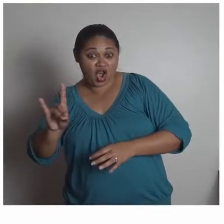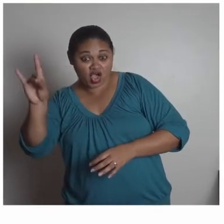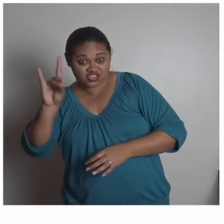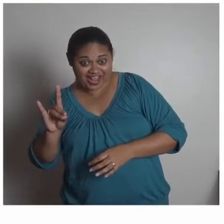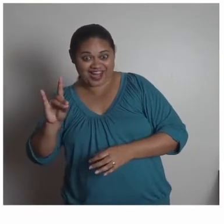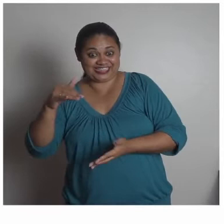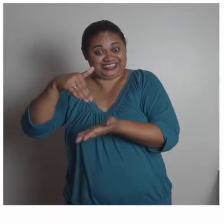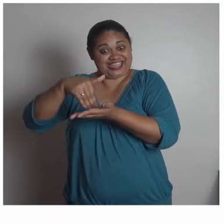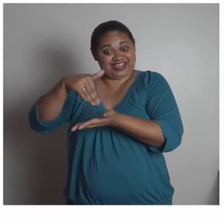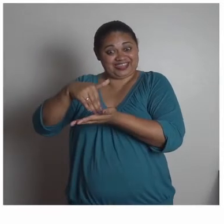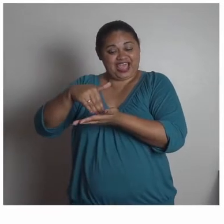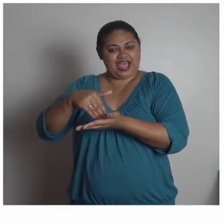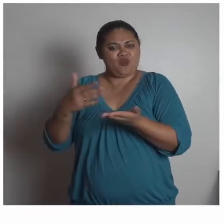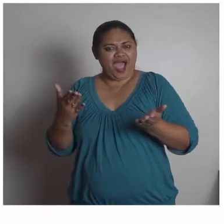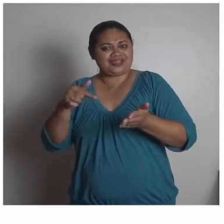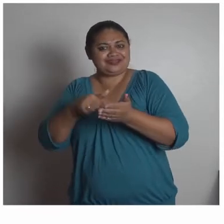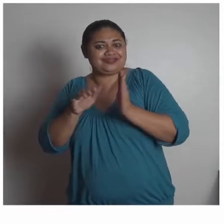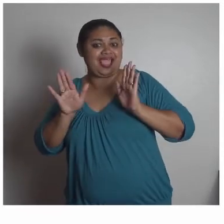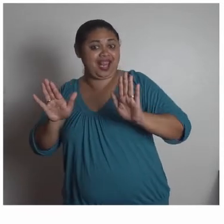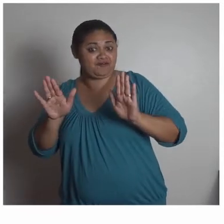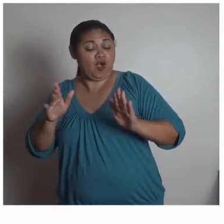again, this ecological center